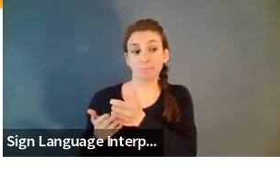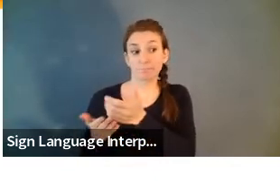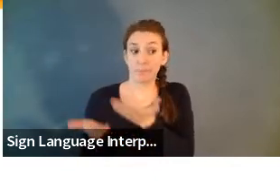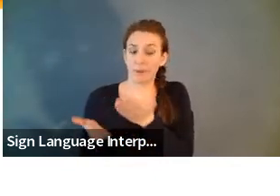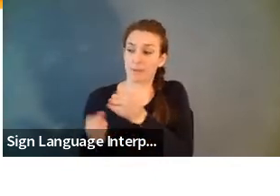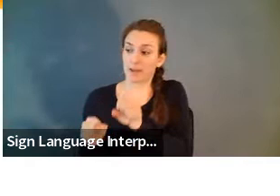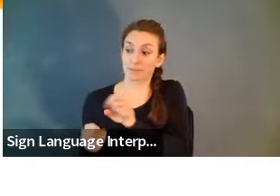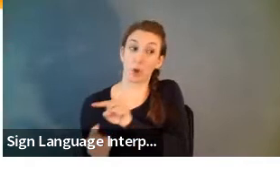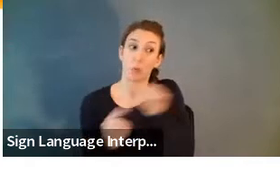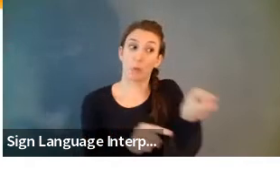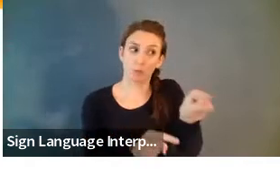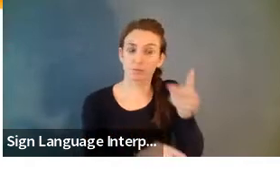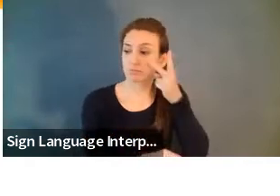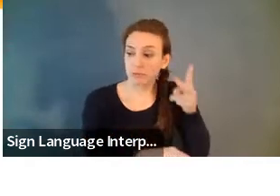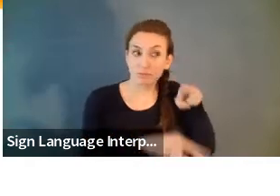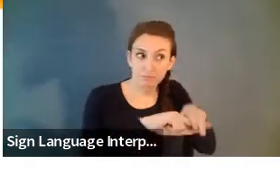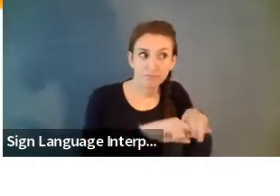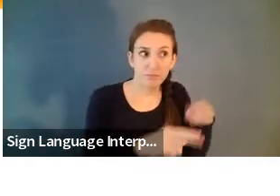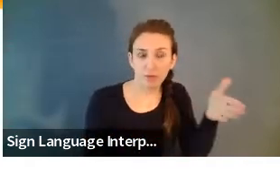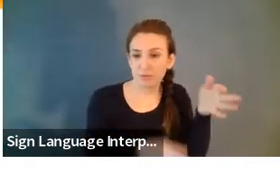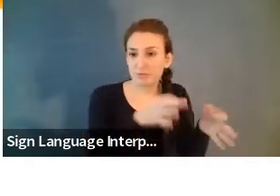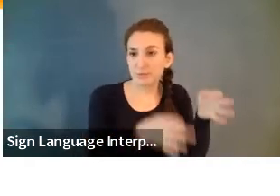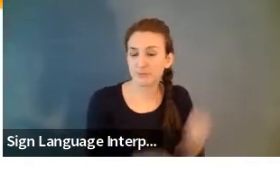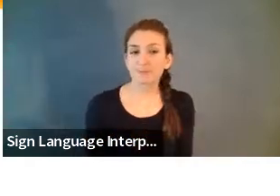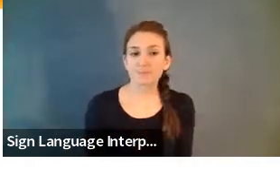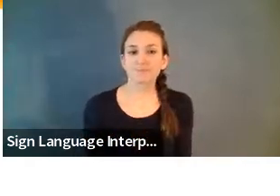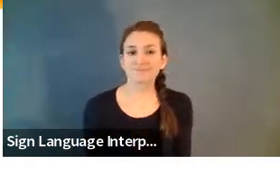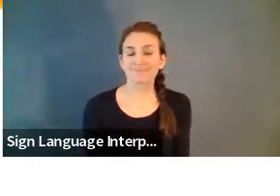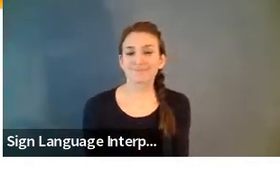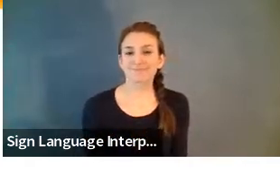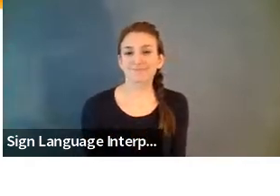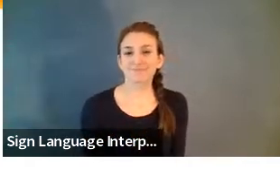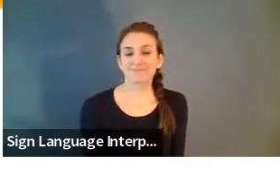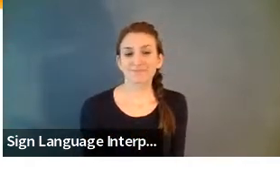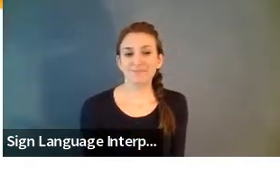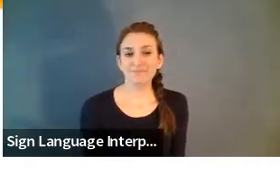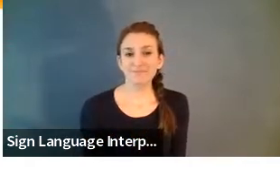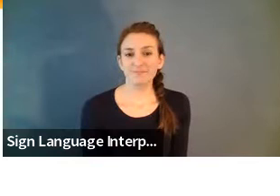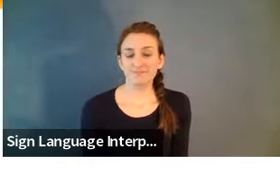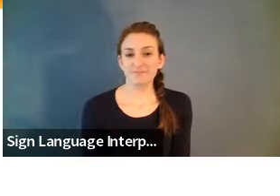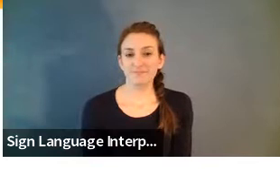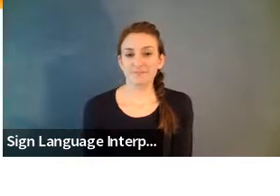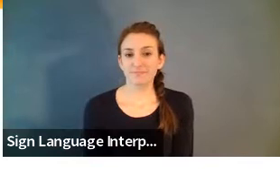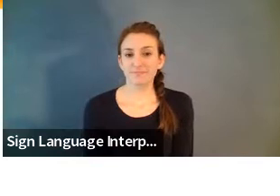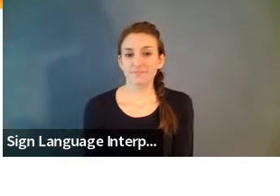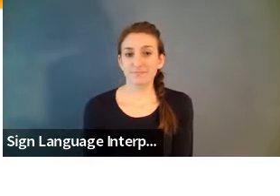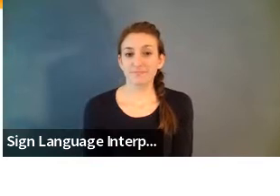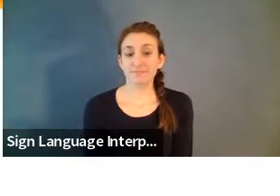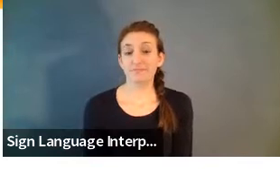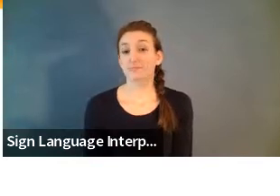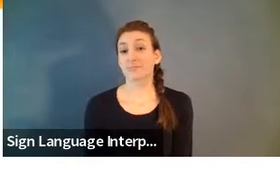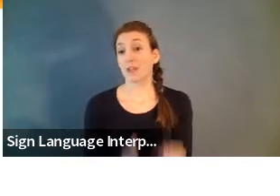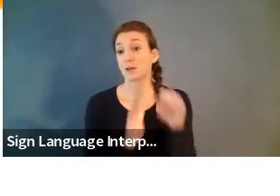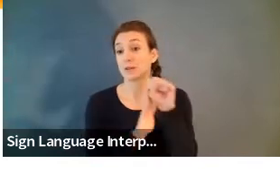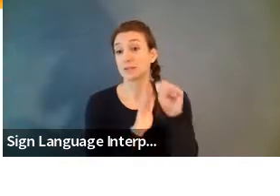All right, thank you, Logan. So as Logan mentioned earlier, in addition to our statewide Cal Law pathway, we have a regional